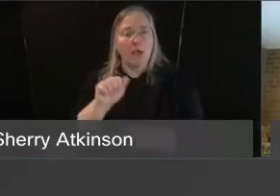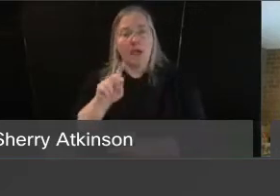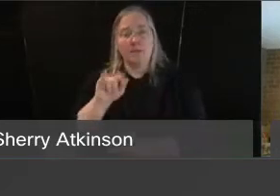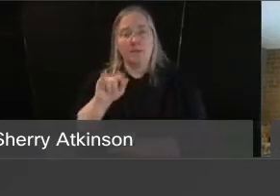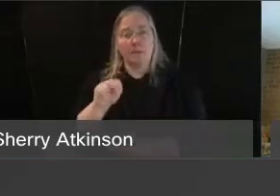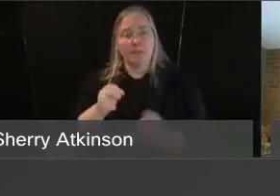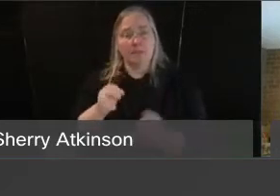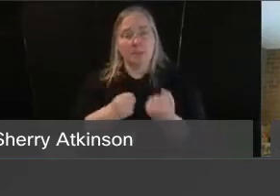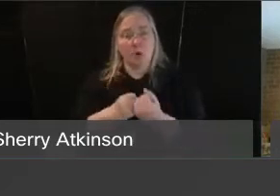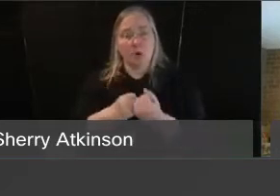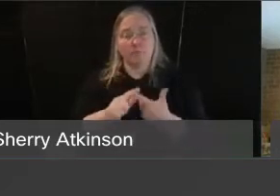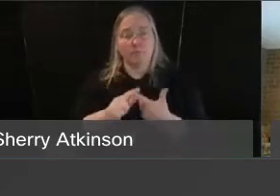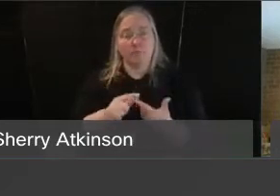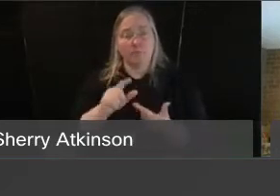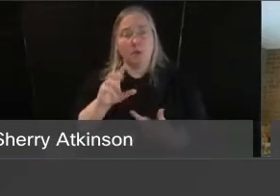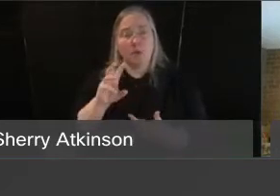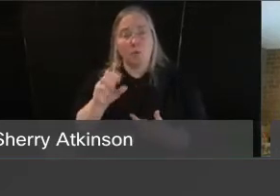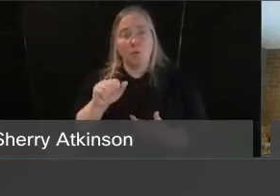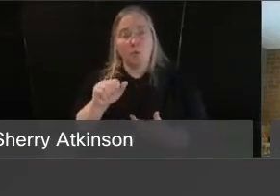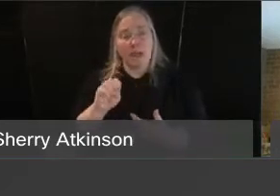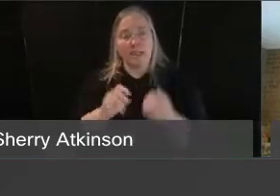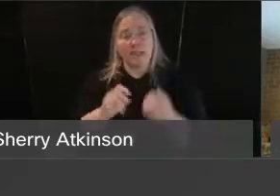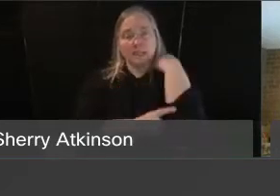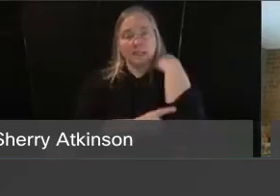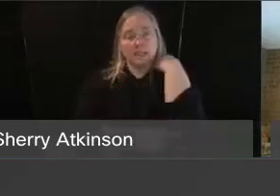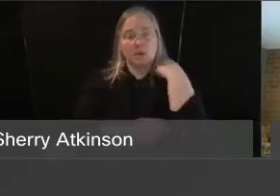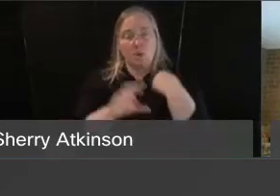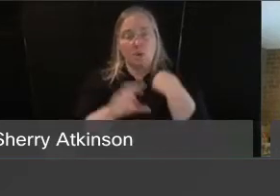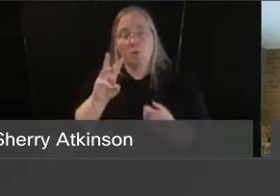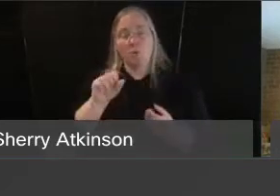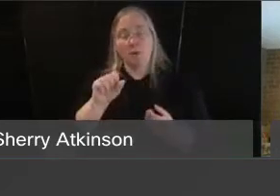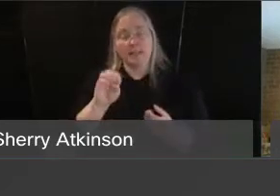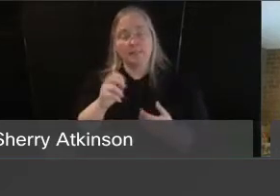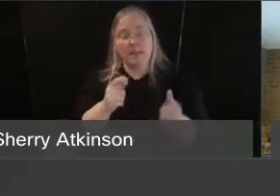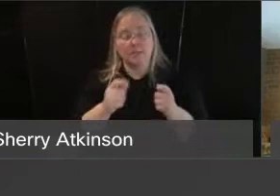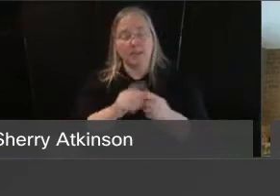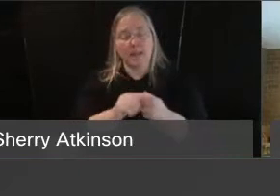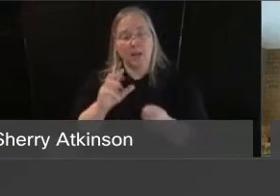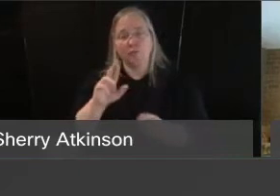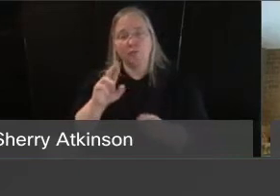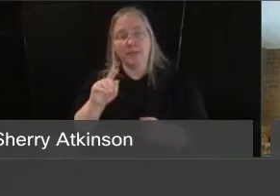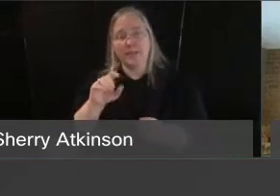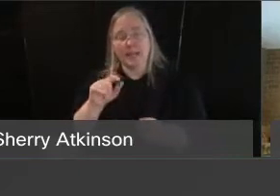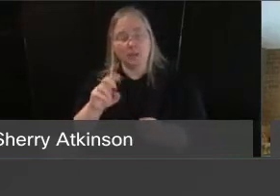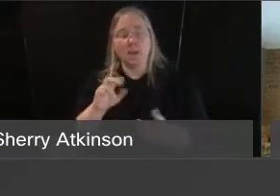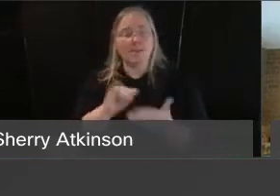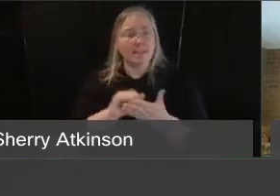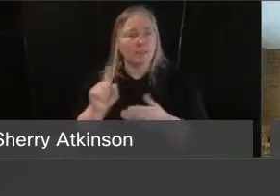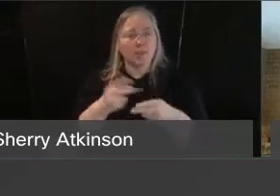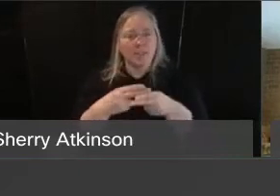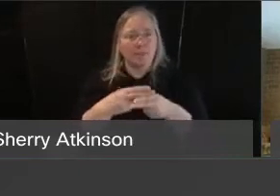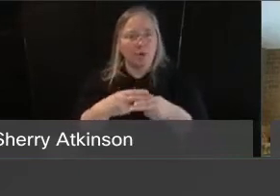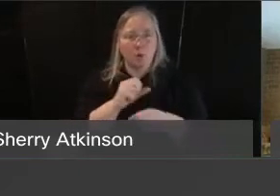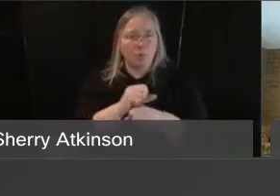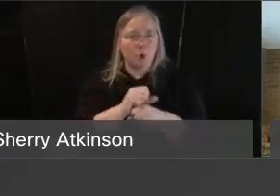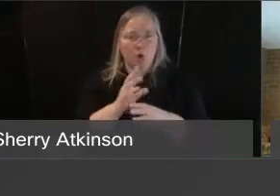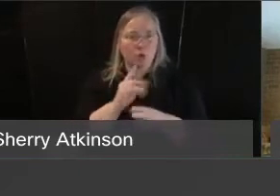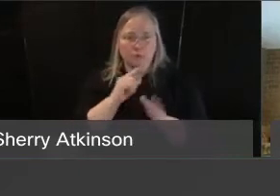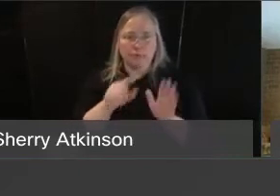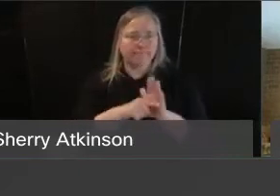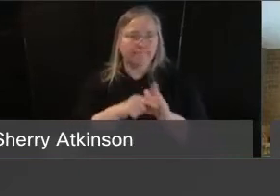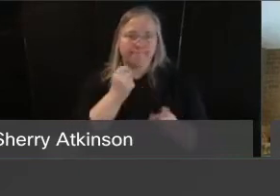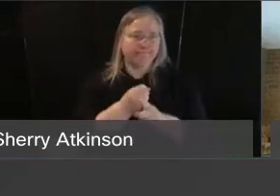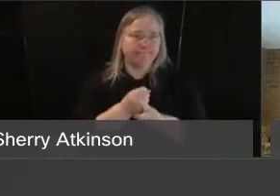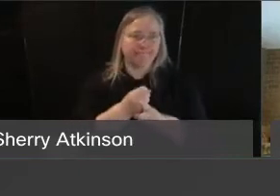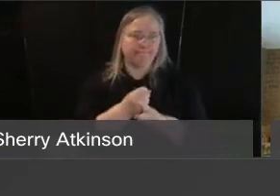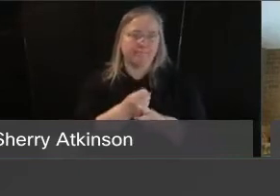management and remediation. This is where our temp workers are in. And so those were also adversely impacted more so.